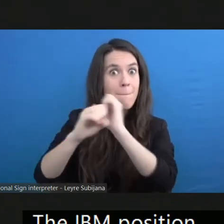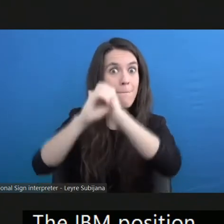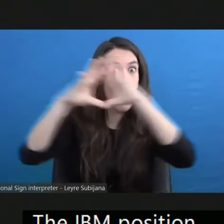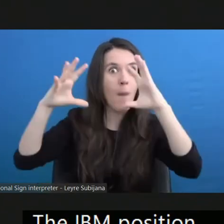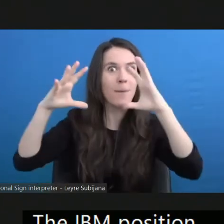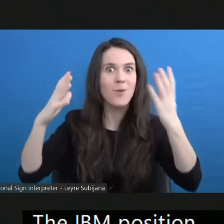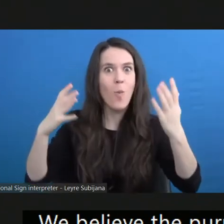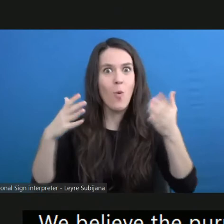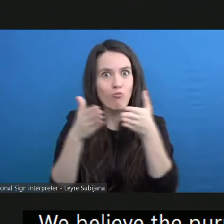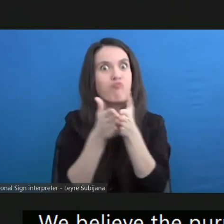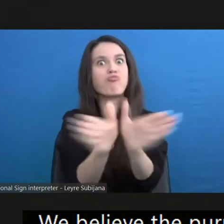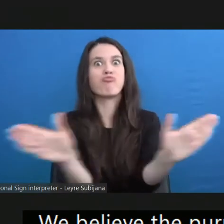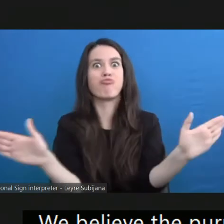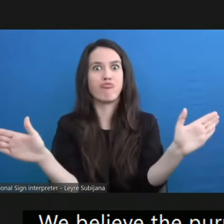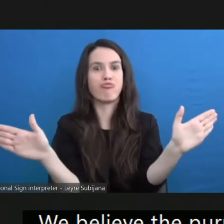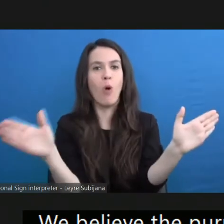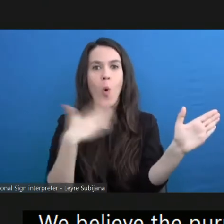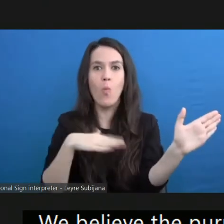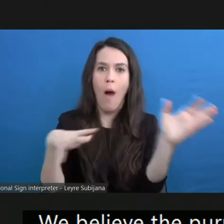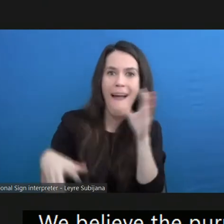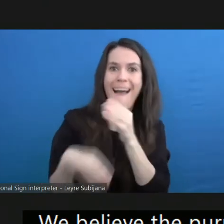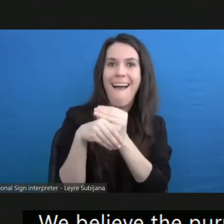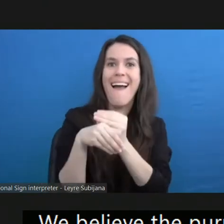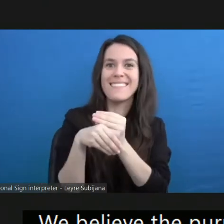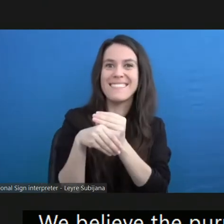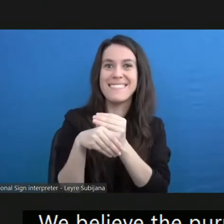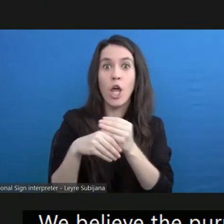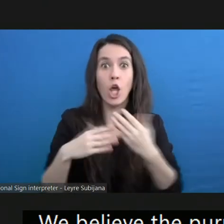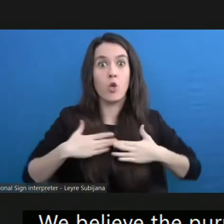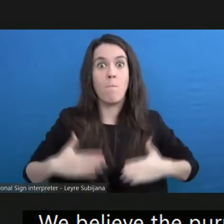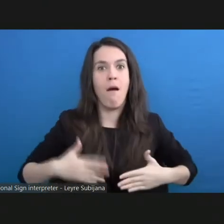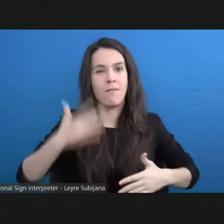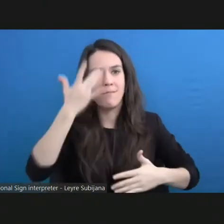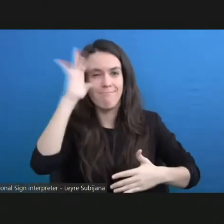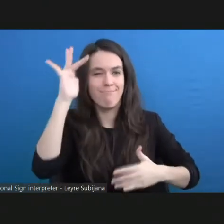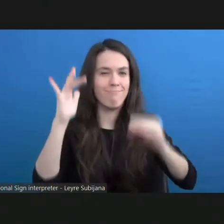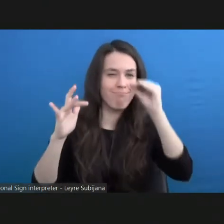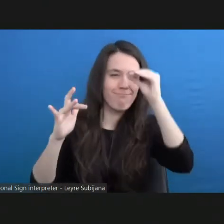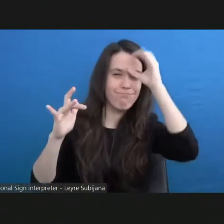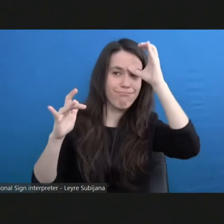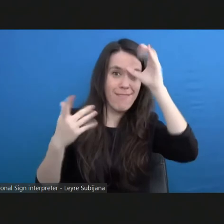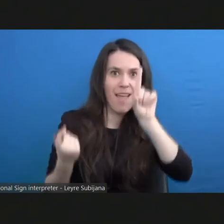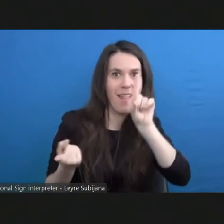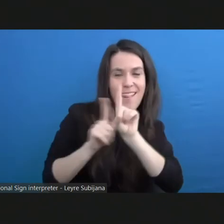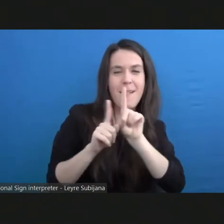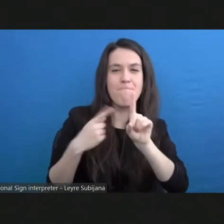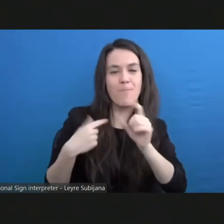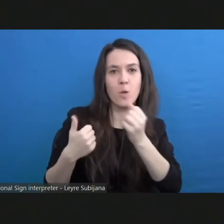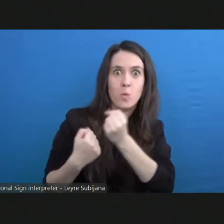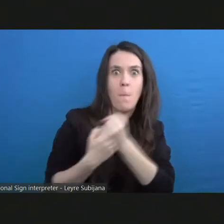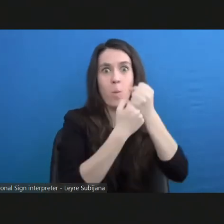not replace, augment human intelligence and human decision making.